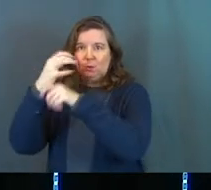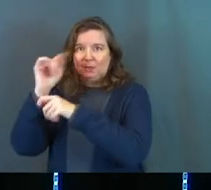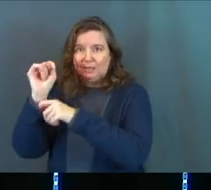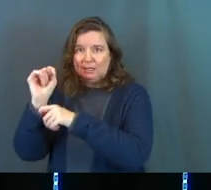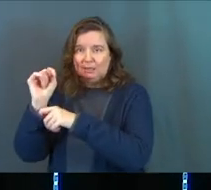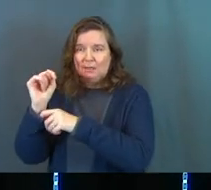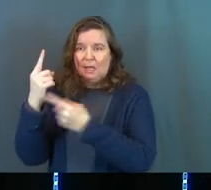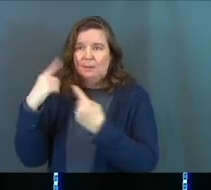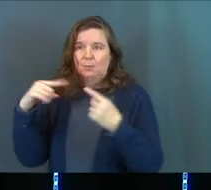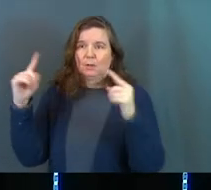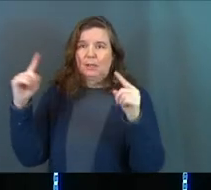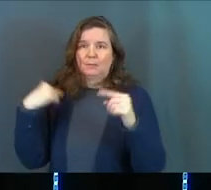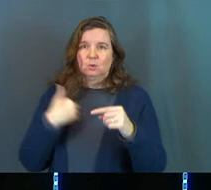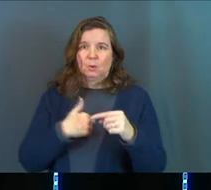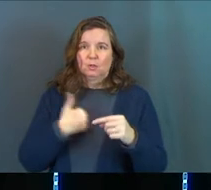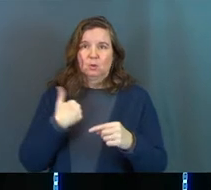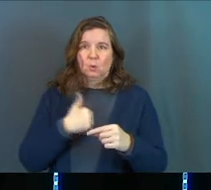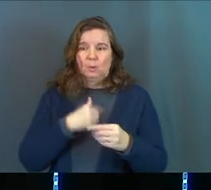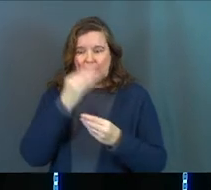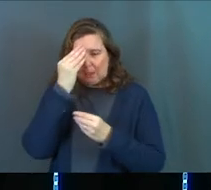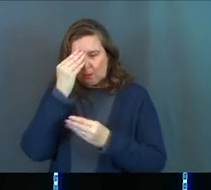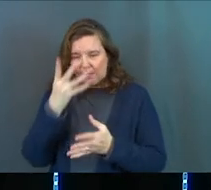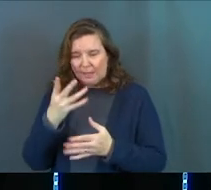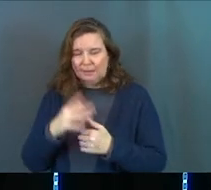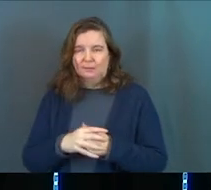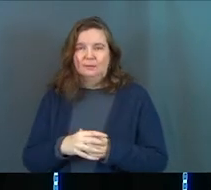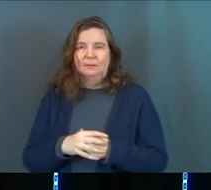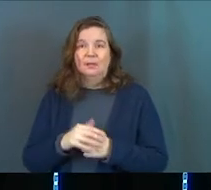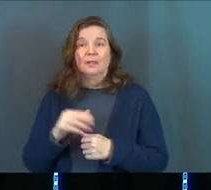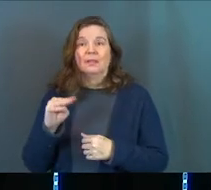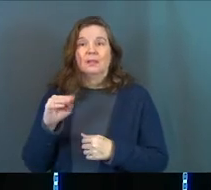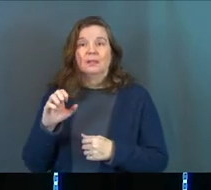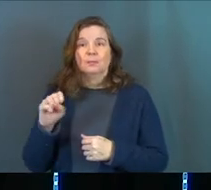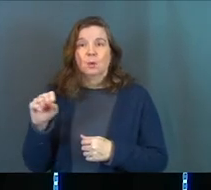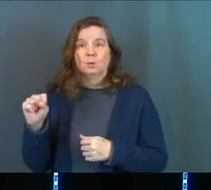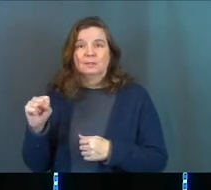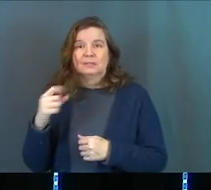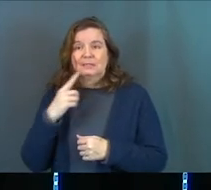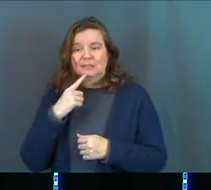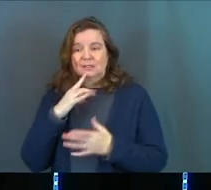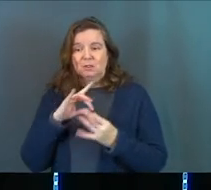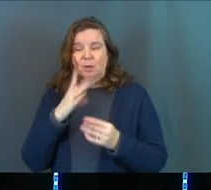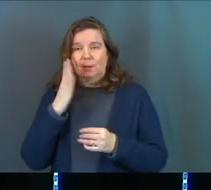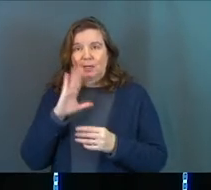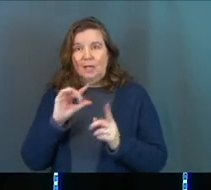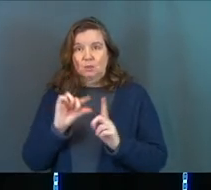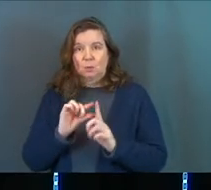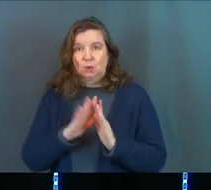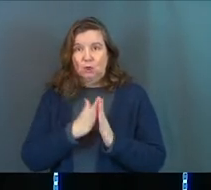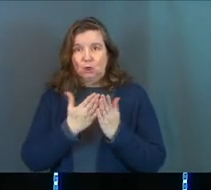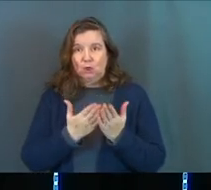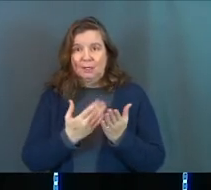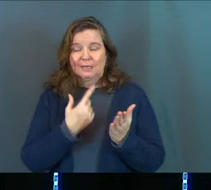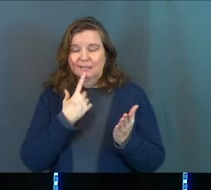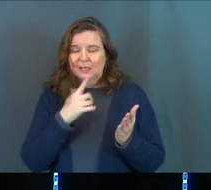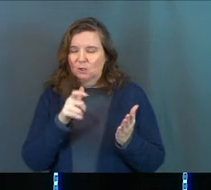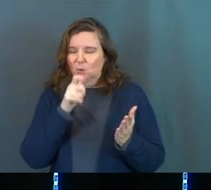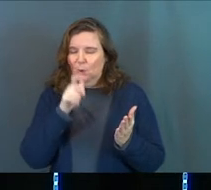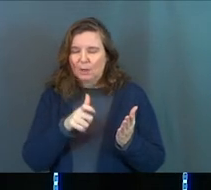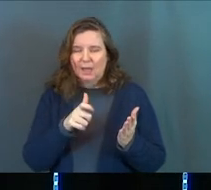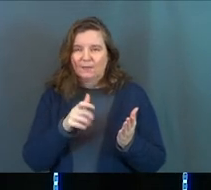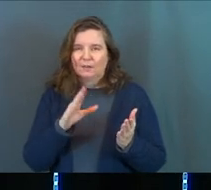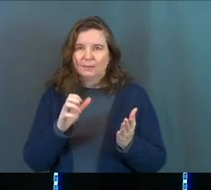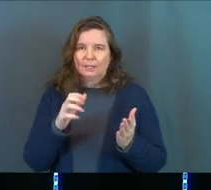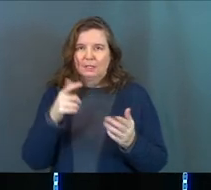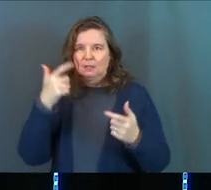it and proclaim it to us so we may obey it." This is Moses speaking. He's talking about God's word. And he's saying you don't have